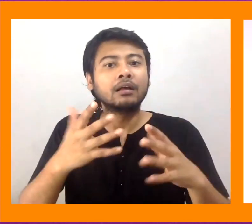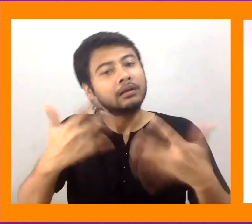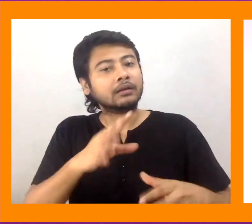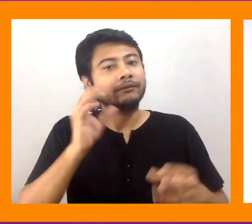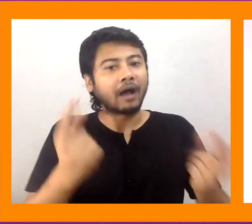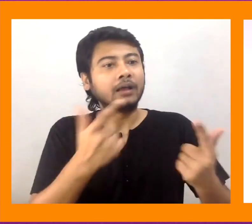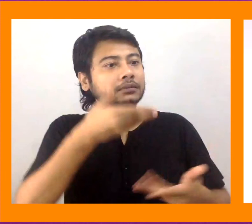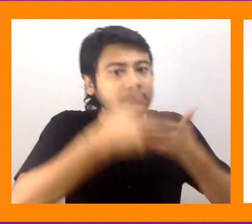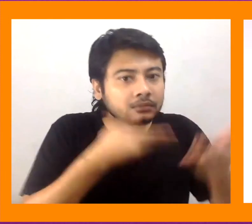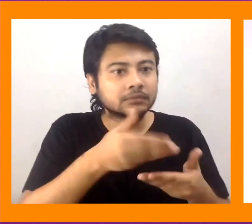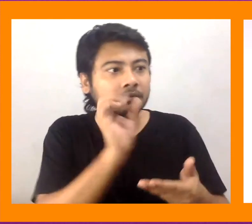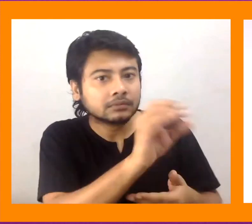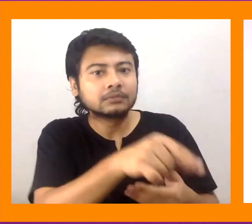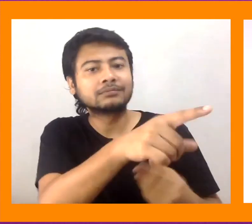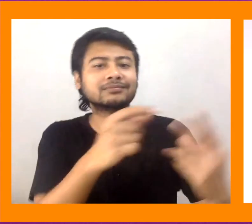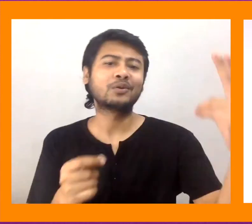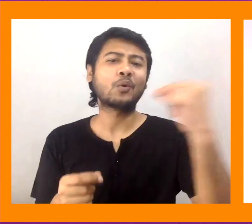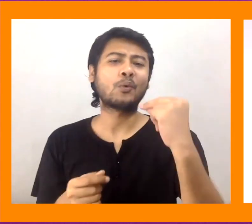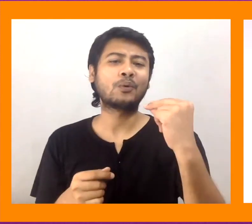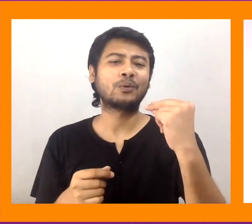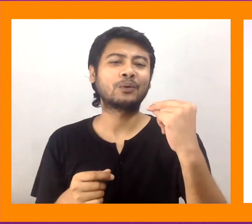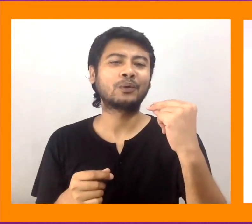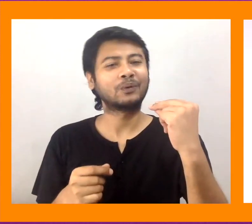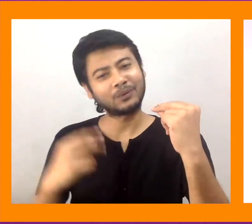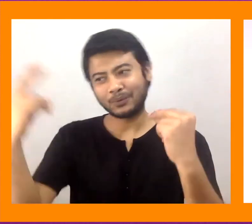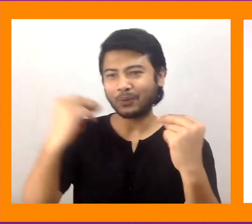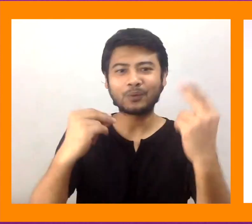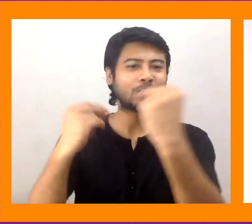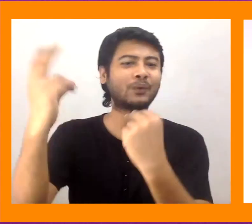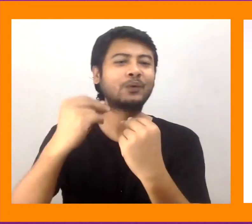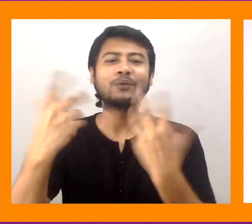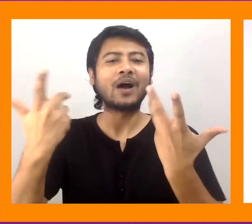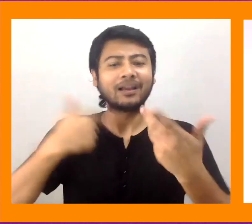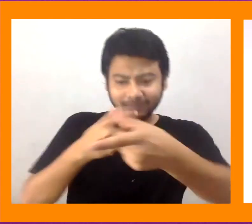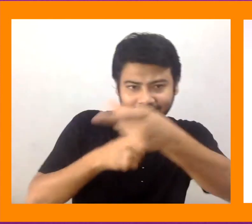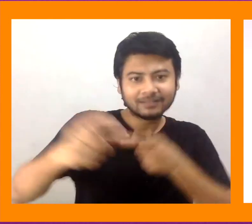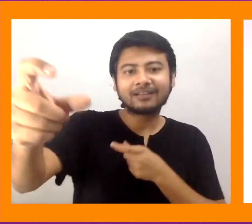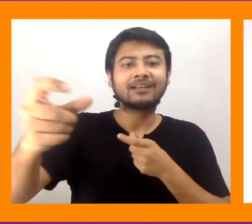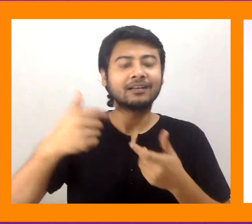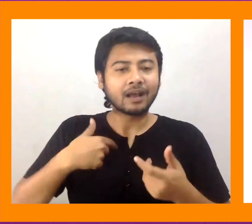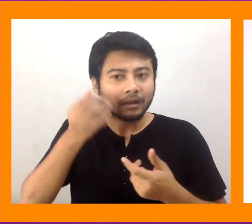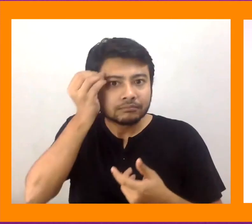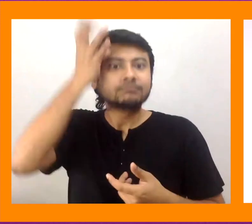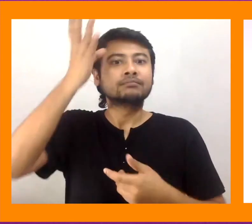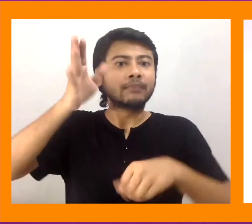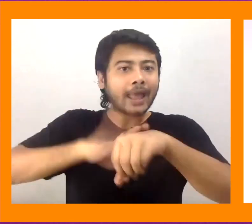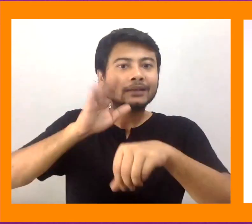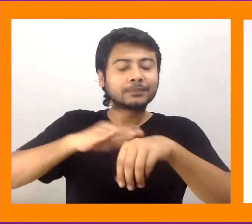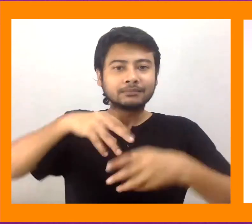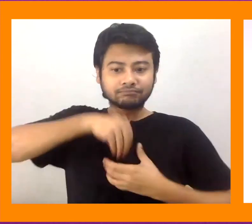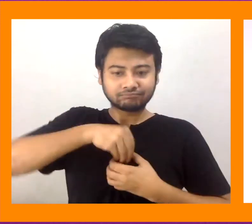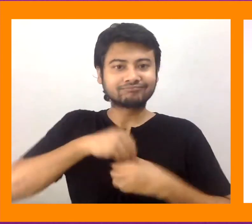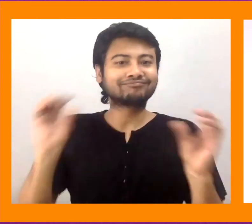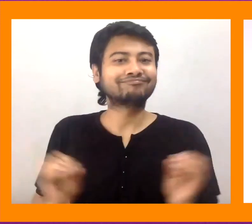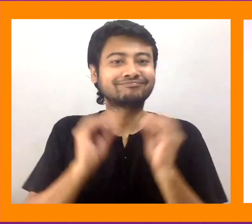we correct. No wonder then that most such advice and solutions provided by others are rejected by the affected,